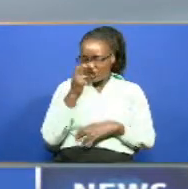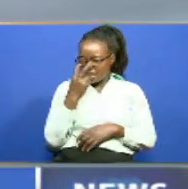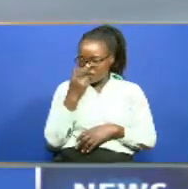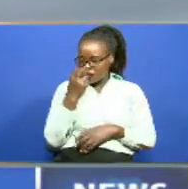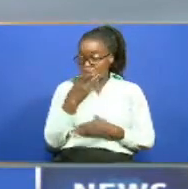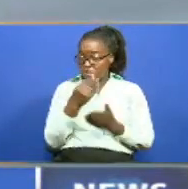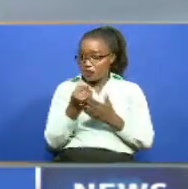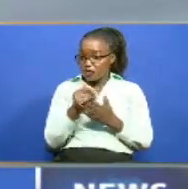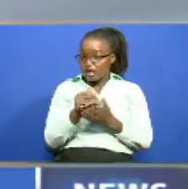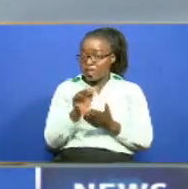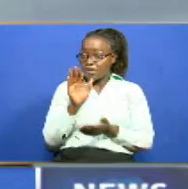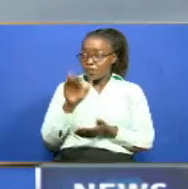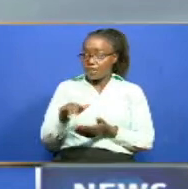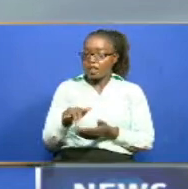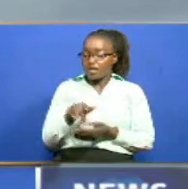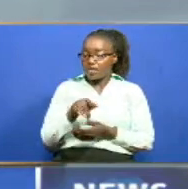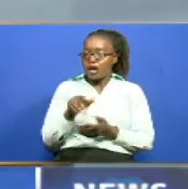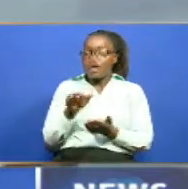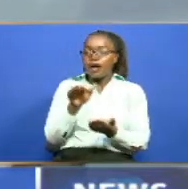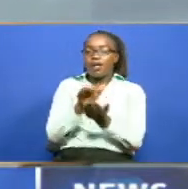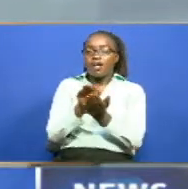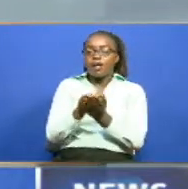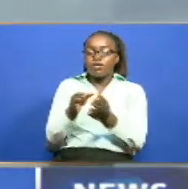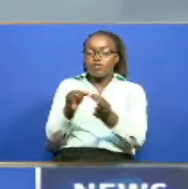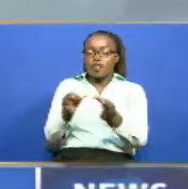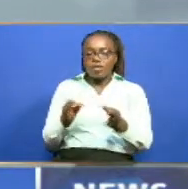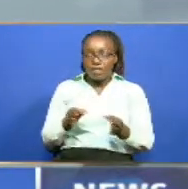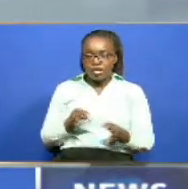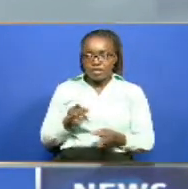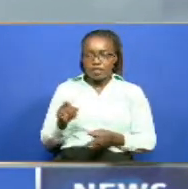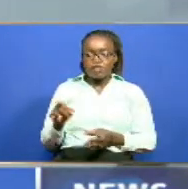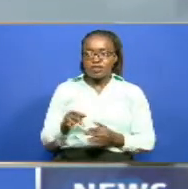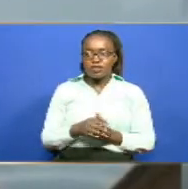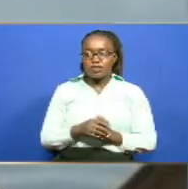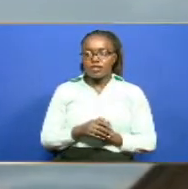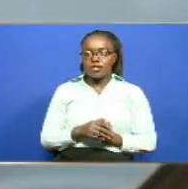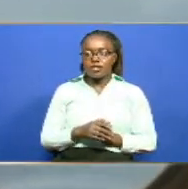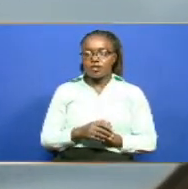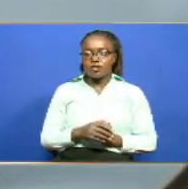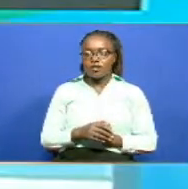deposits. For Channel 1 News, I'm Serafina Robbie.